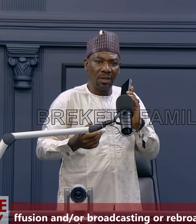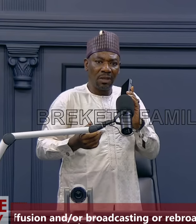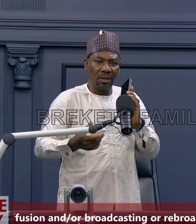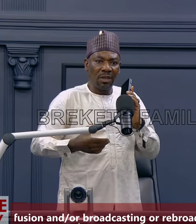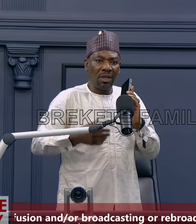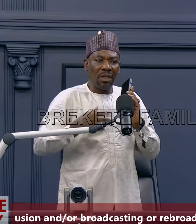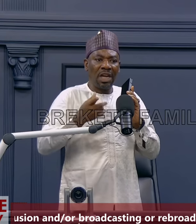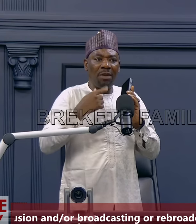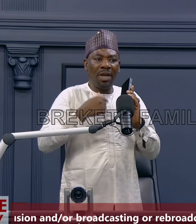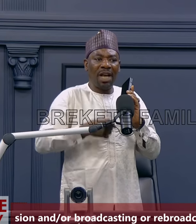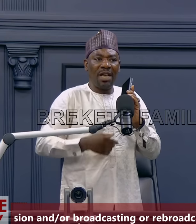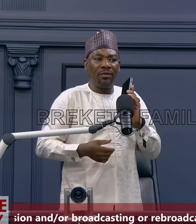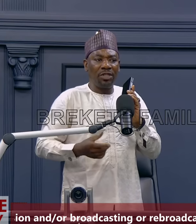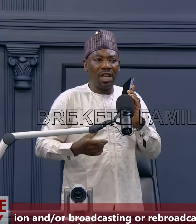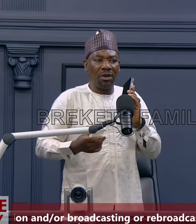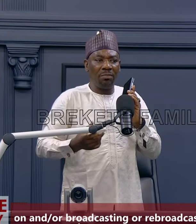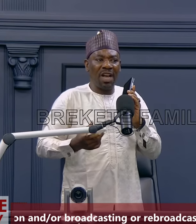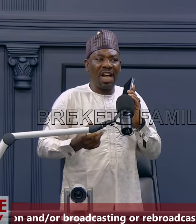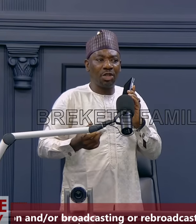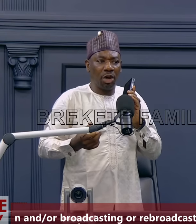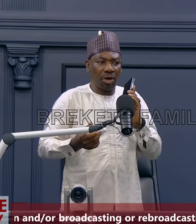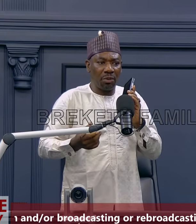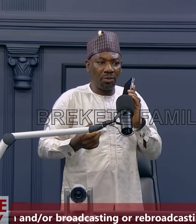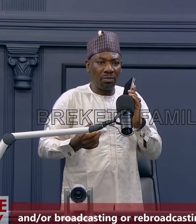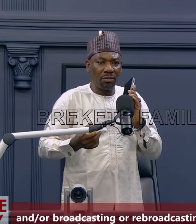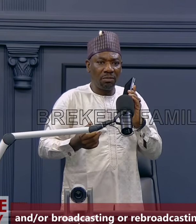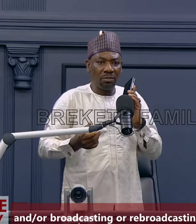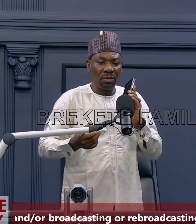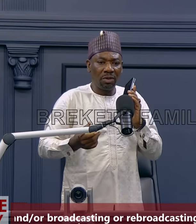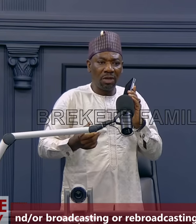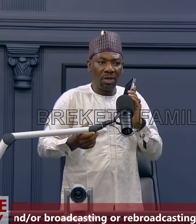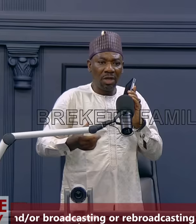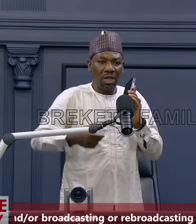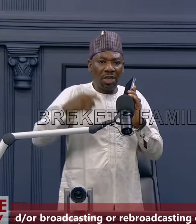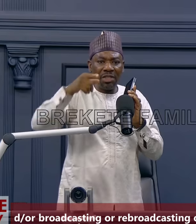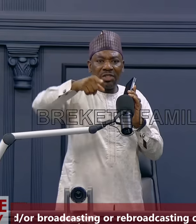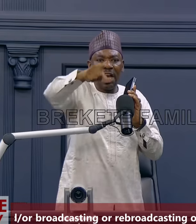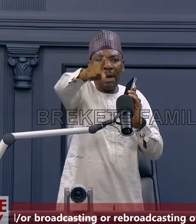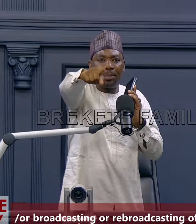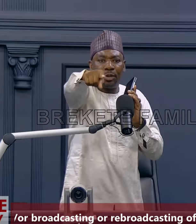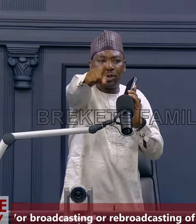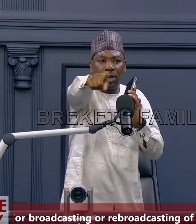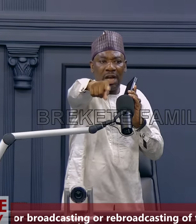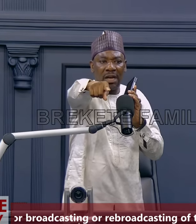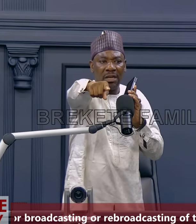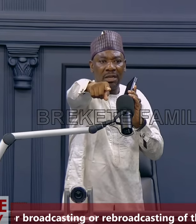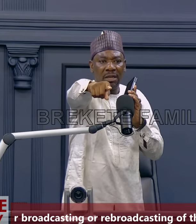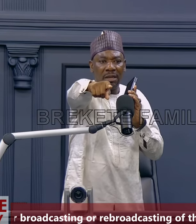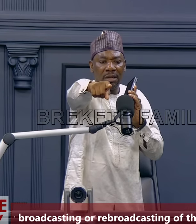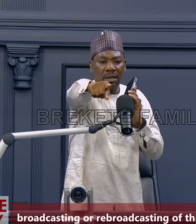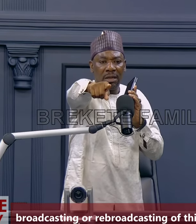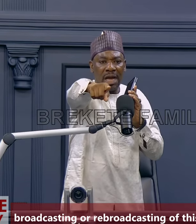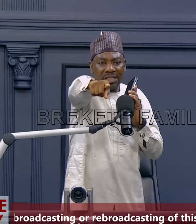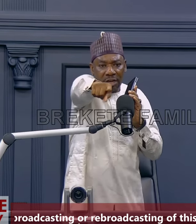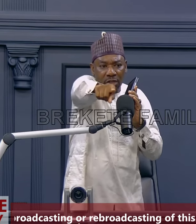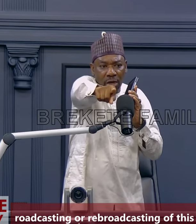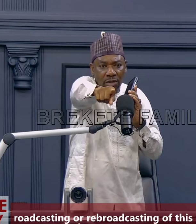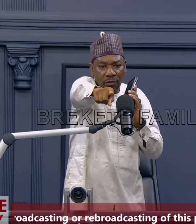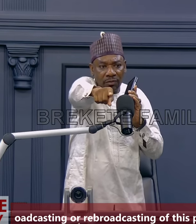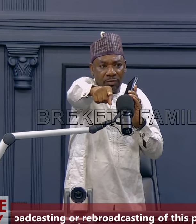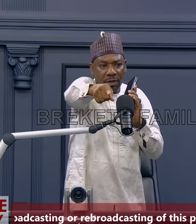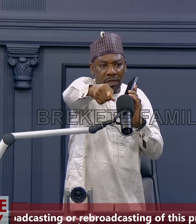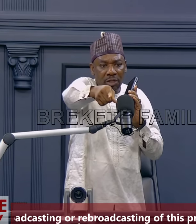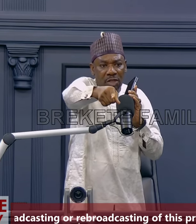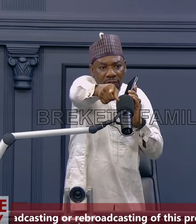woman let me now make I even tell you make I shock you this happened to her as a